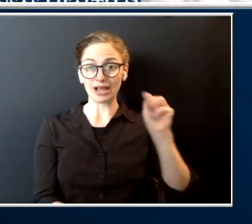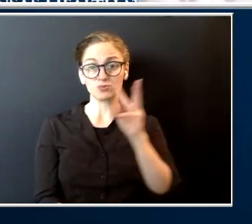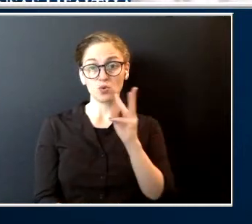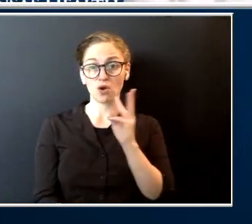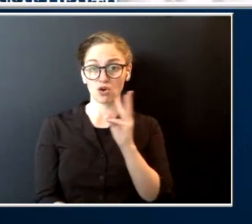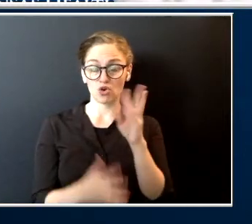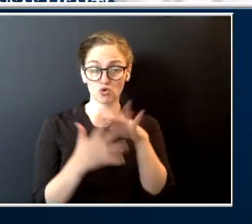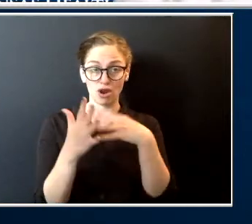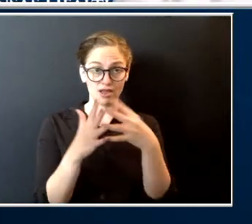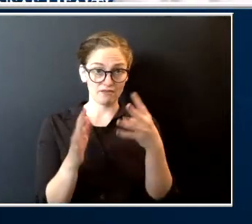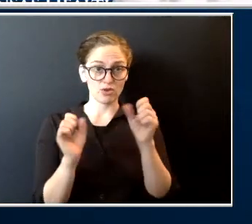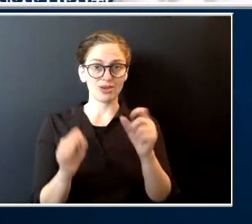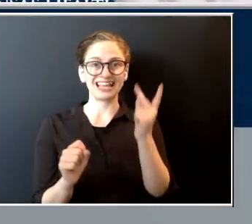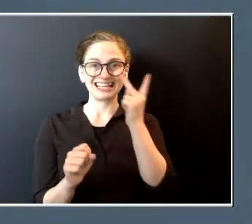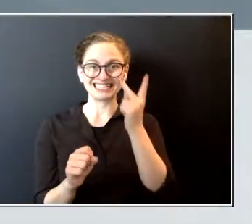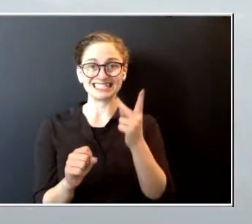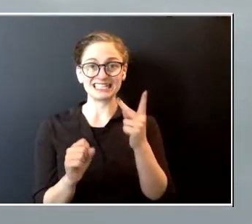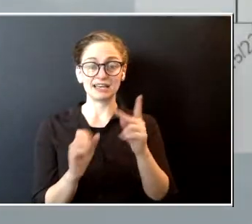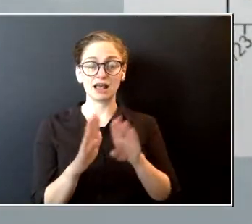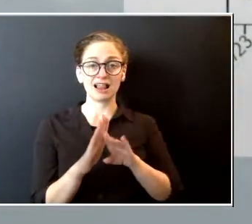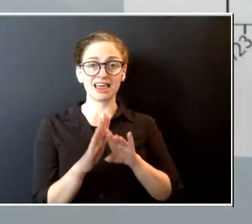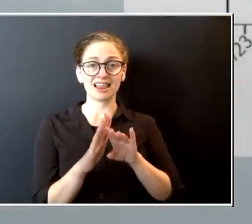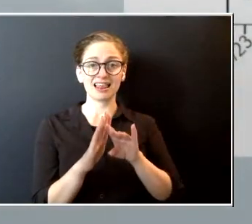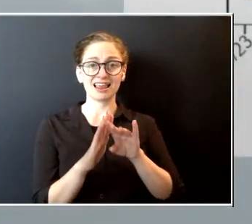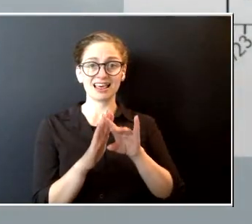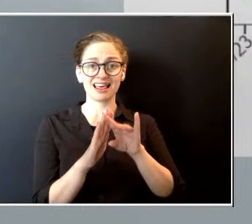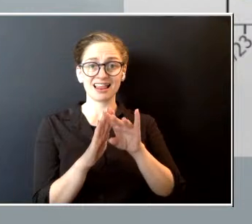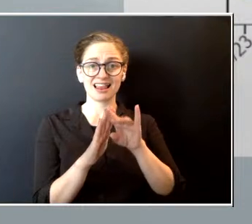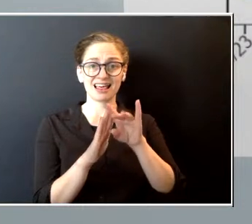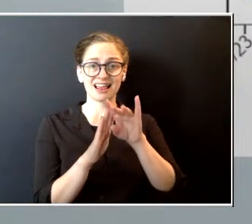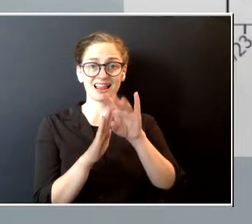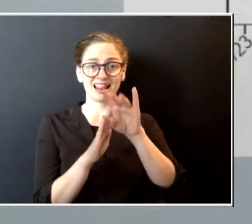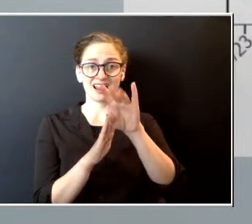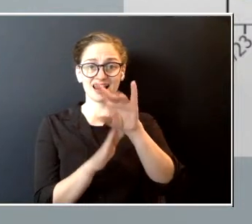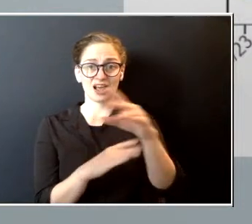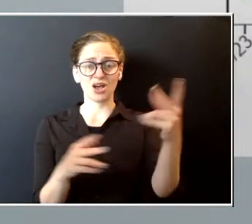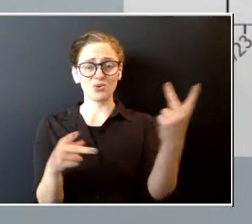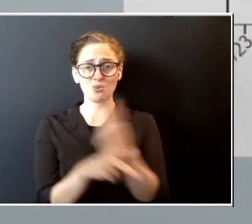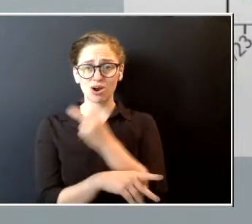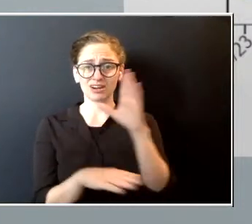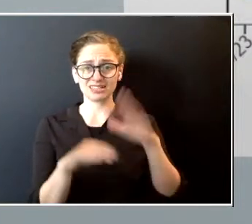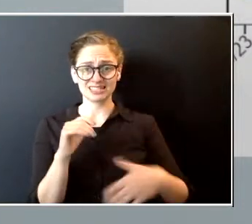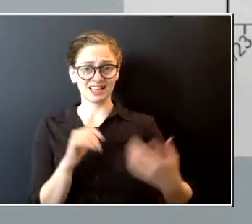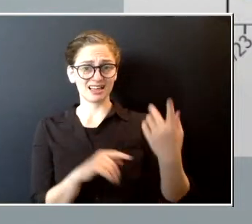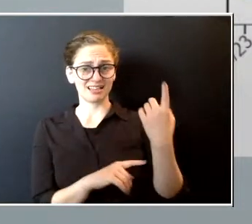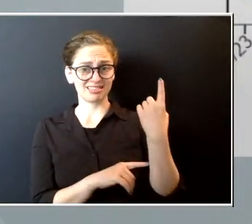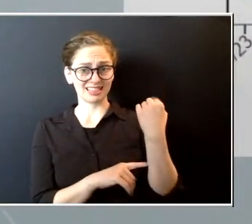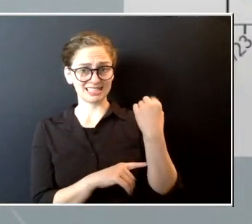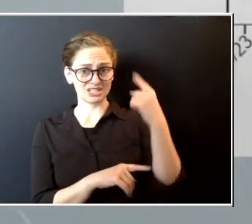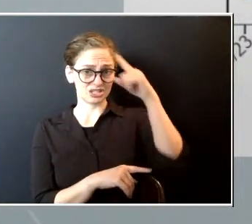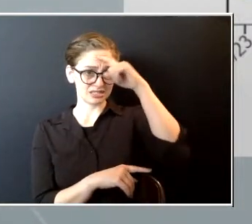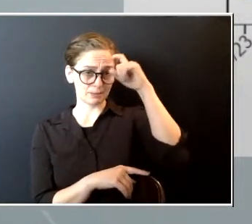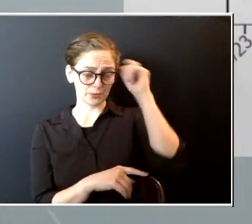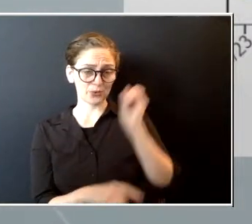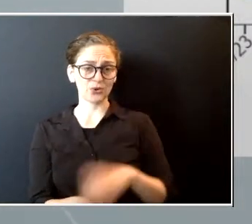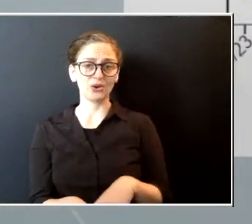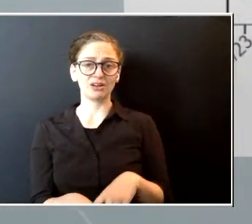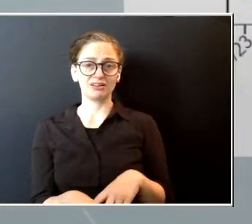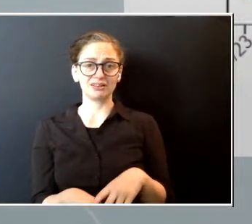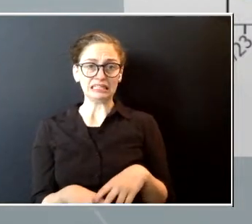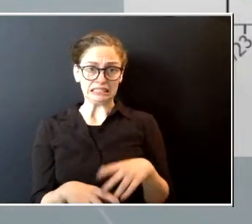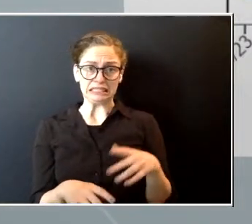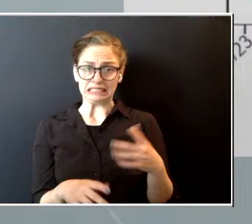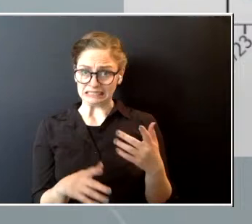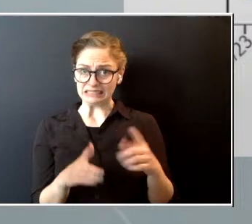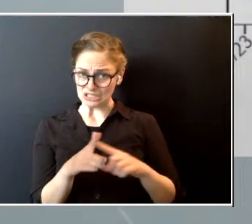with no peak in sight, and it's worse than last summer. I was looking at this data about a week ago, and it's starting to kind of go up at a higher pace. And I'll just say I'm